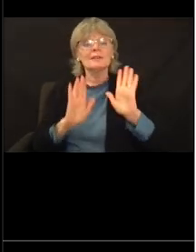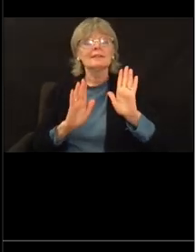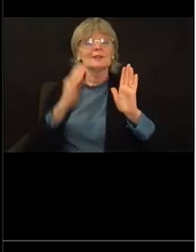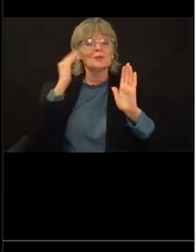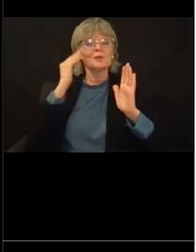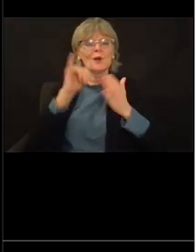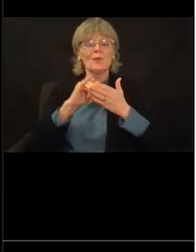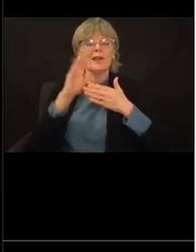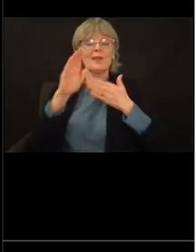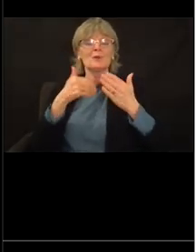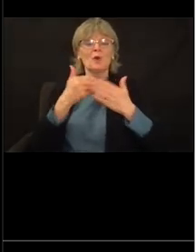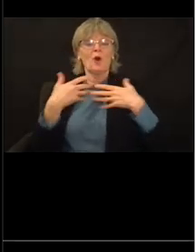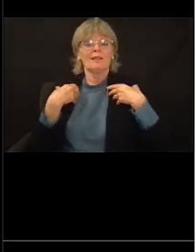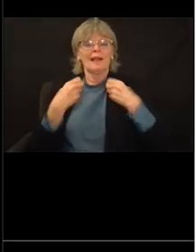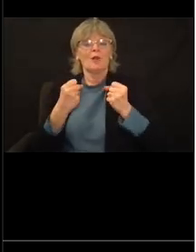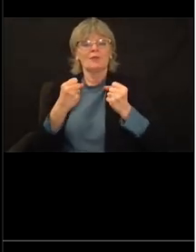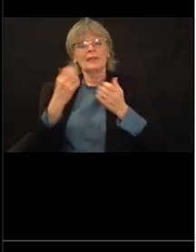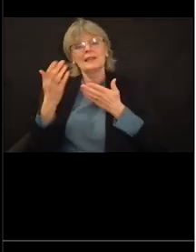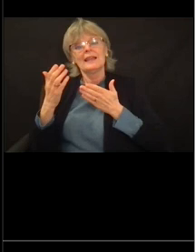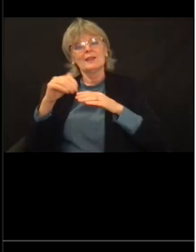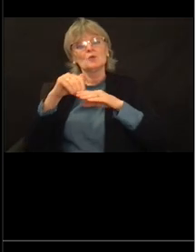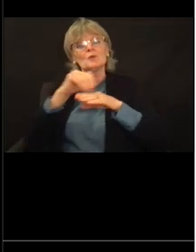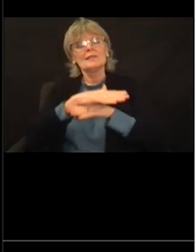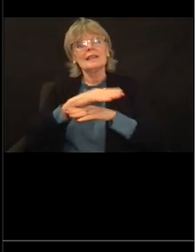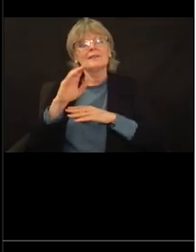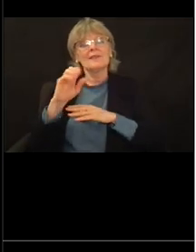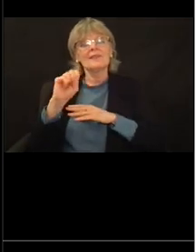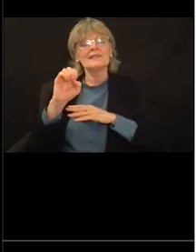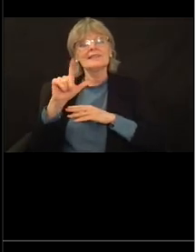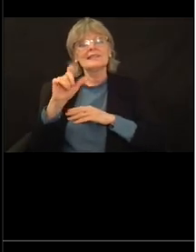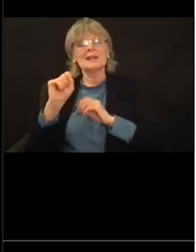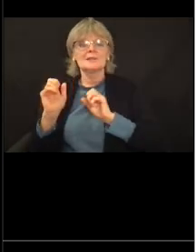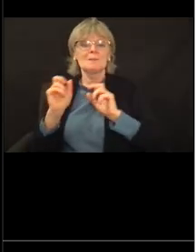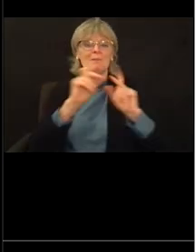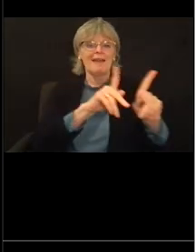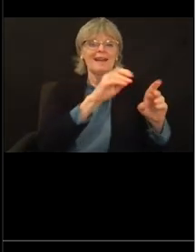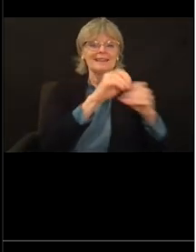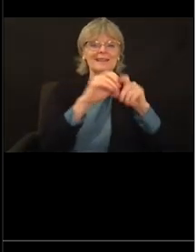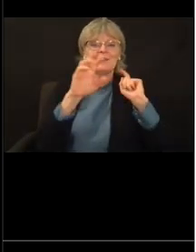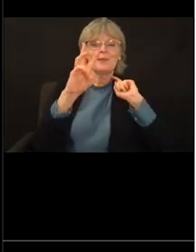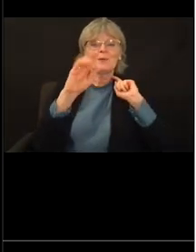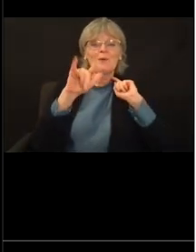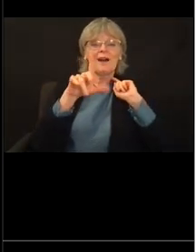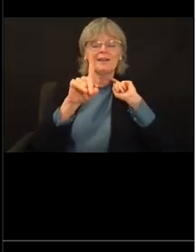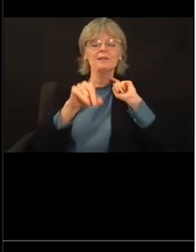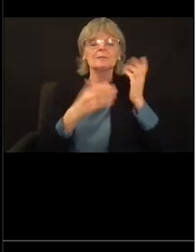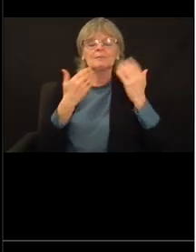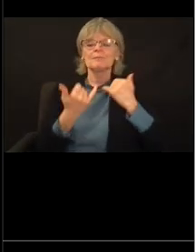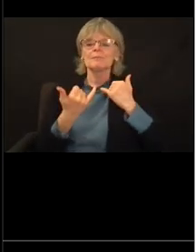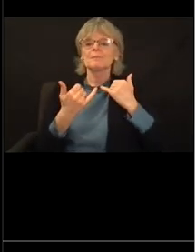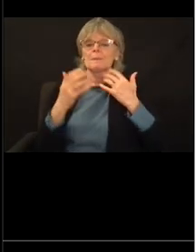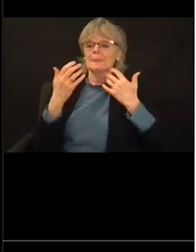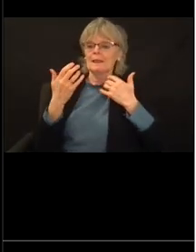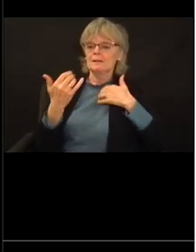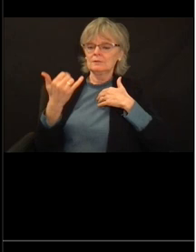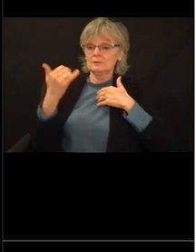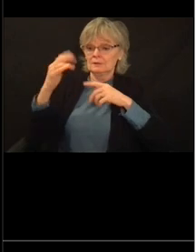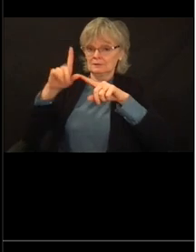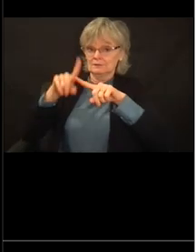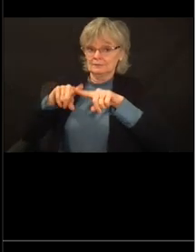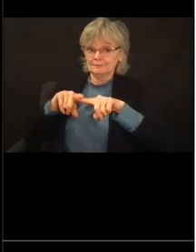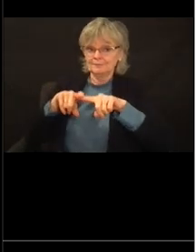wild. Yes. All right, I'm going to pause there. There are always so many questions, but I'll hold on to any that we have. And I